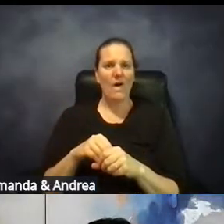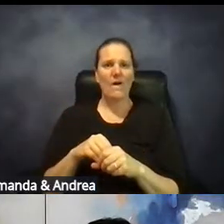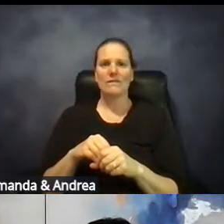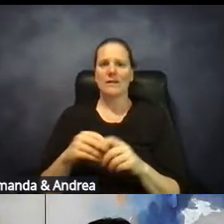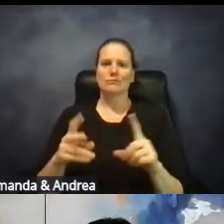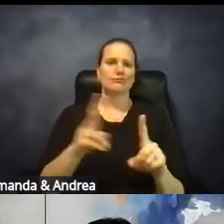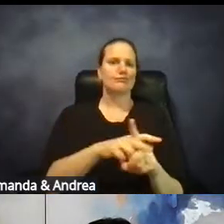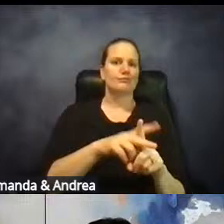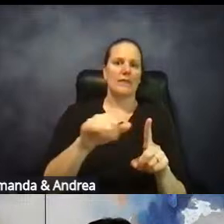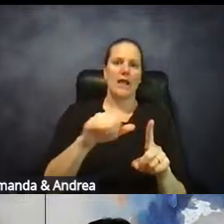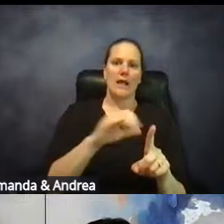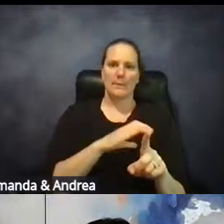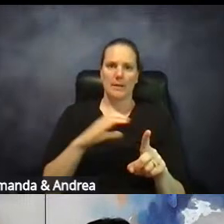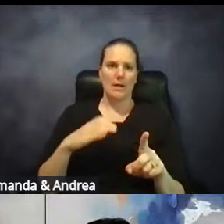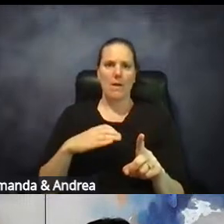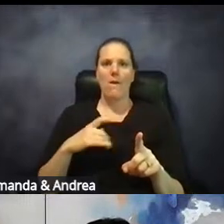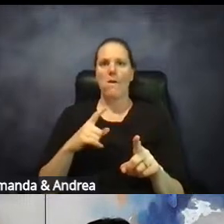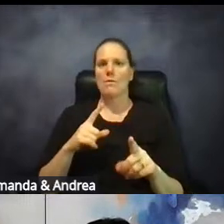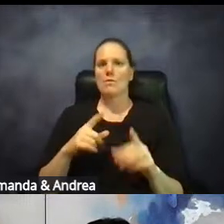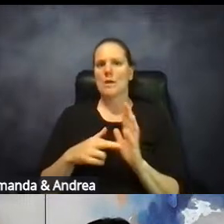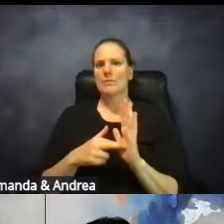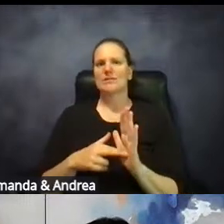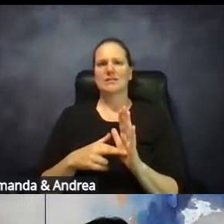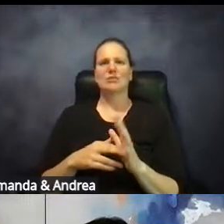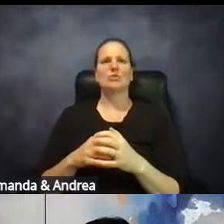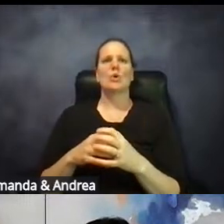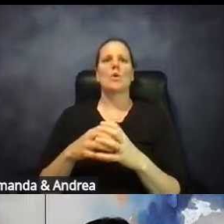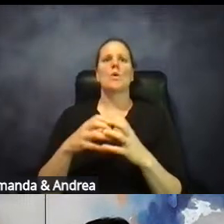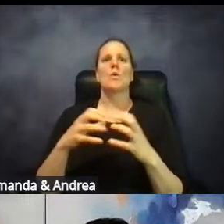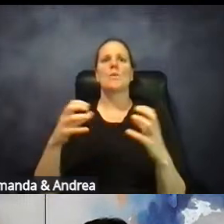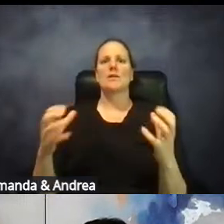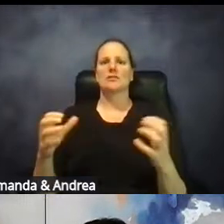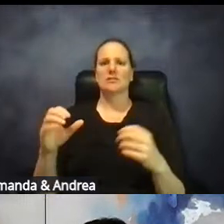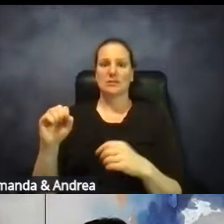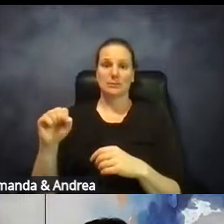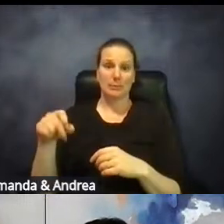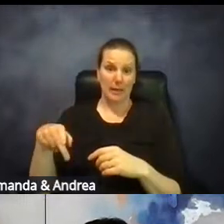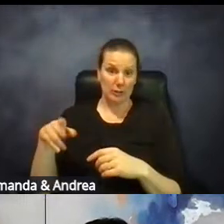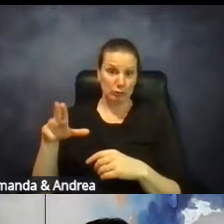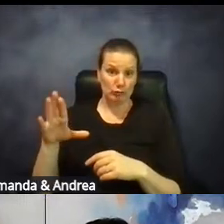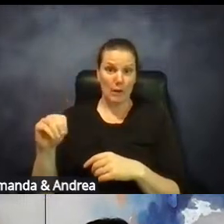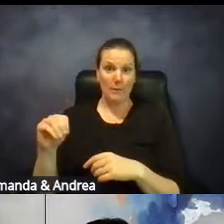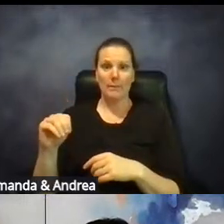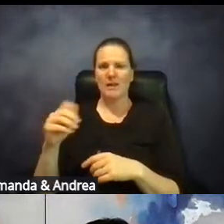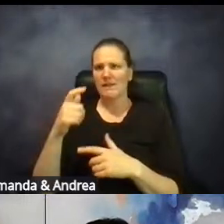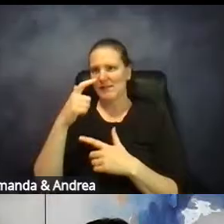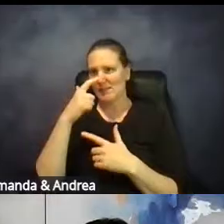those committees represented such a vast spectrum of interests and